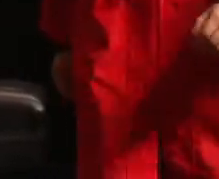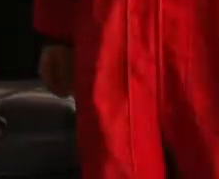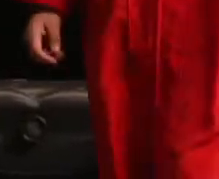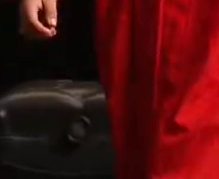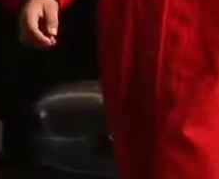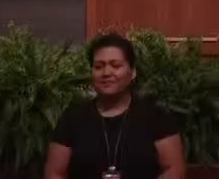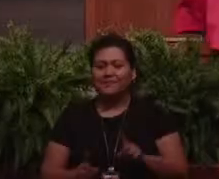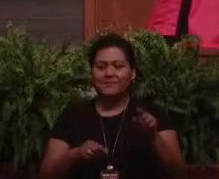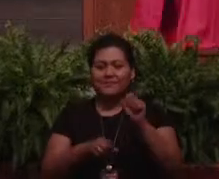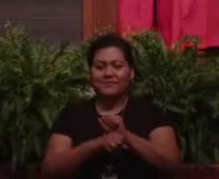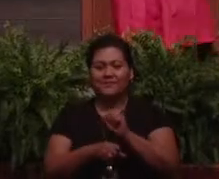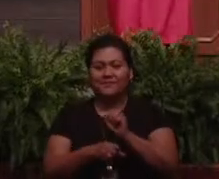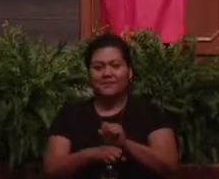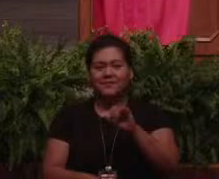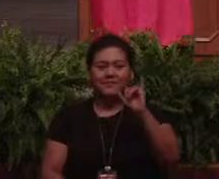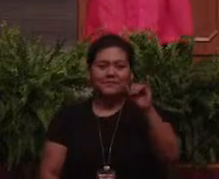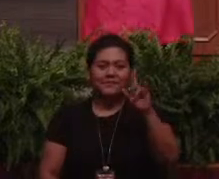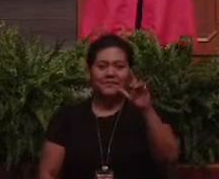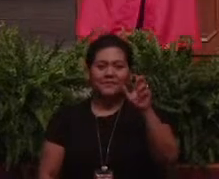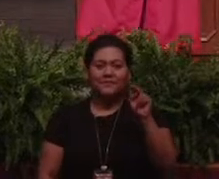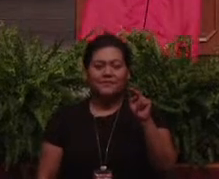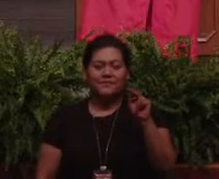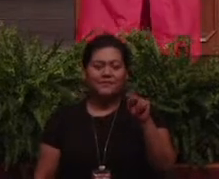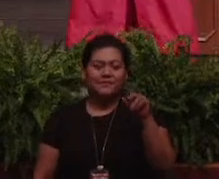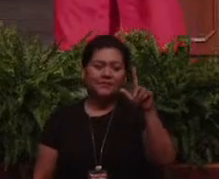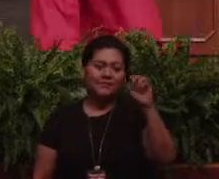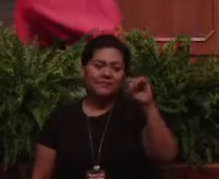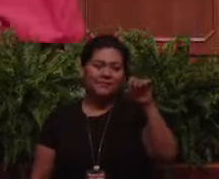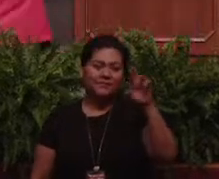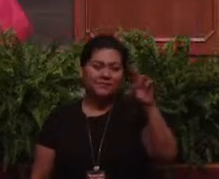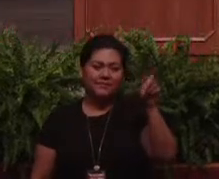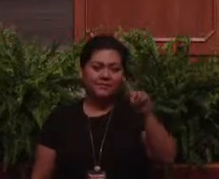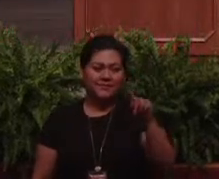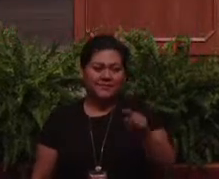Attending the workforce, Julian Ray Lopez.